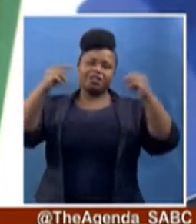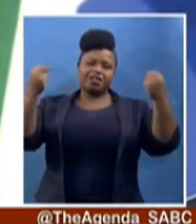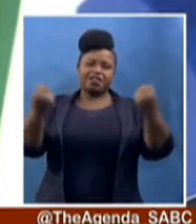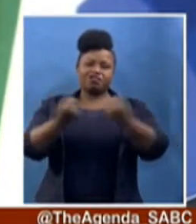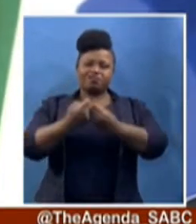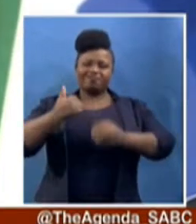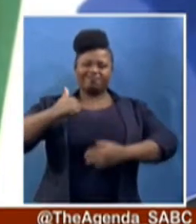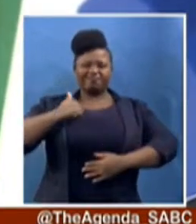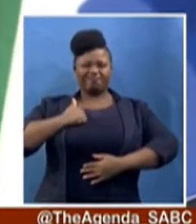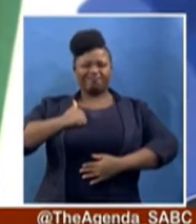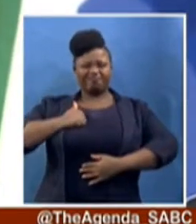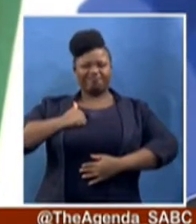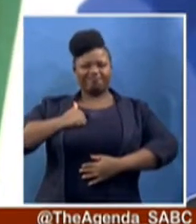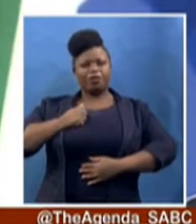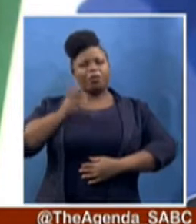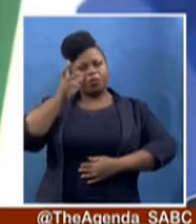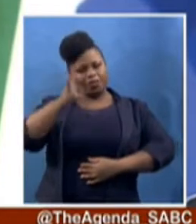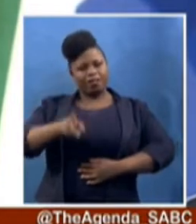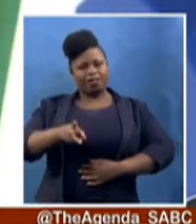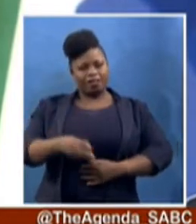Minister Nathi Mthethwa,